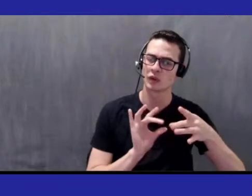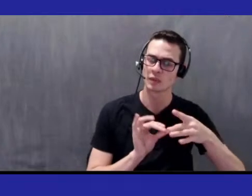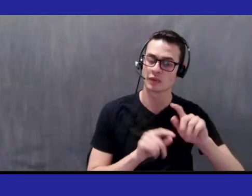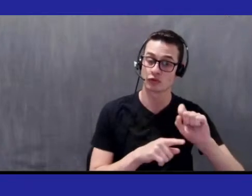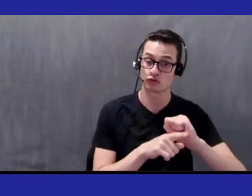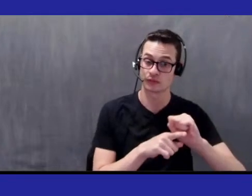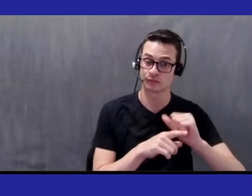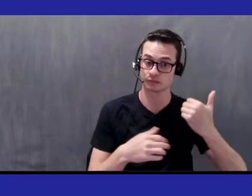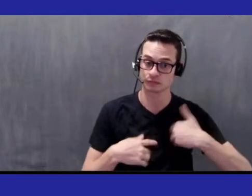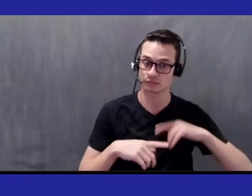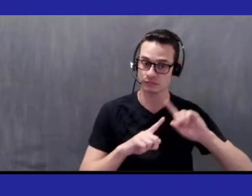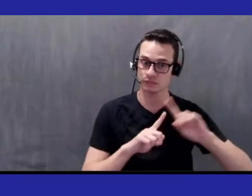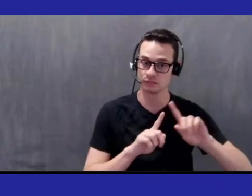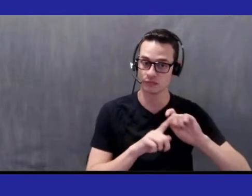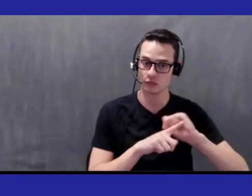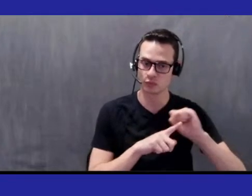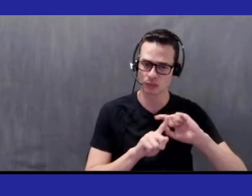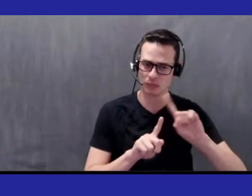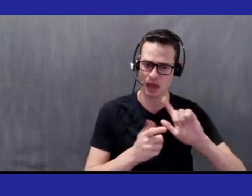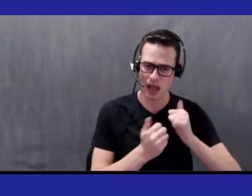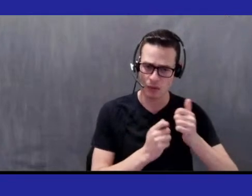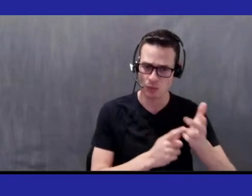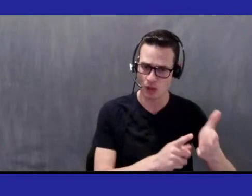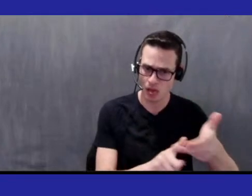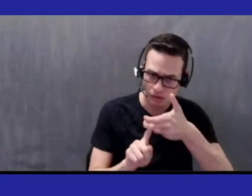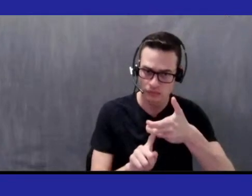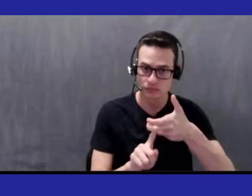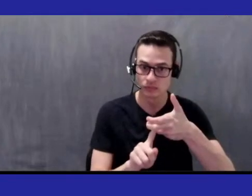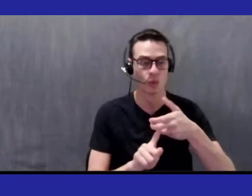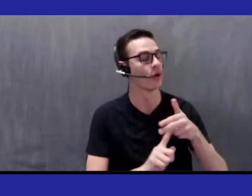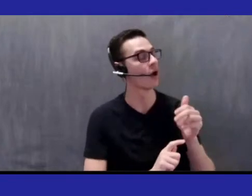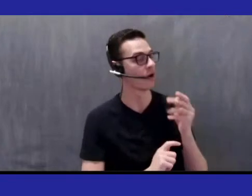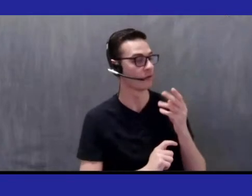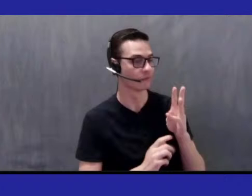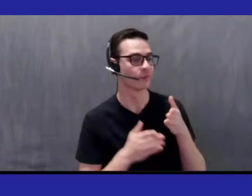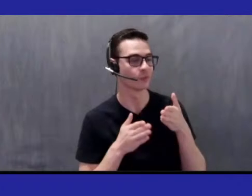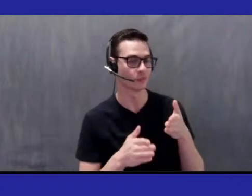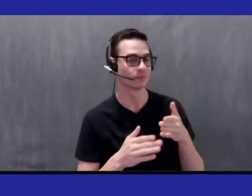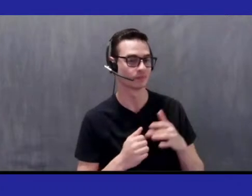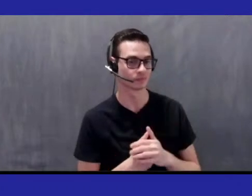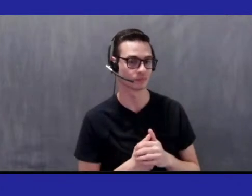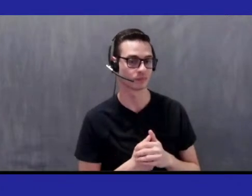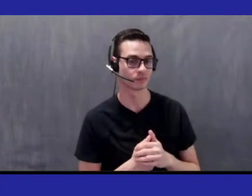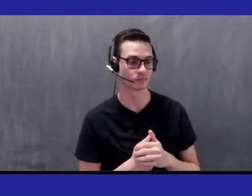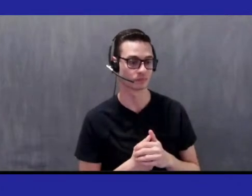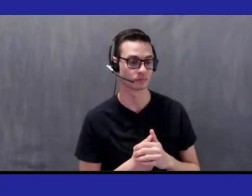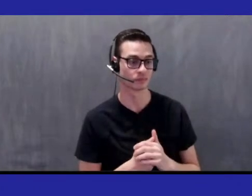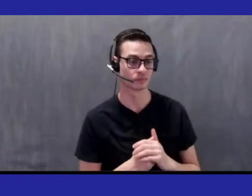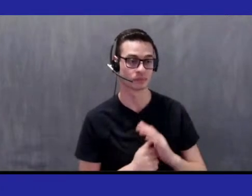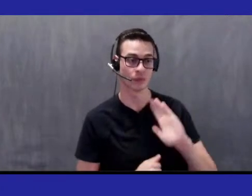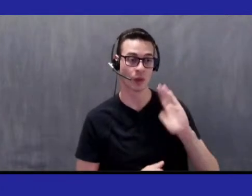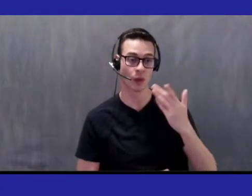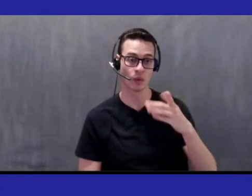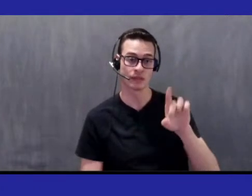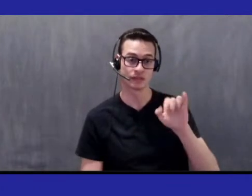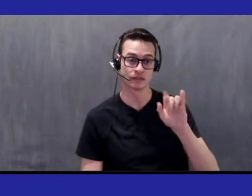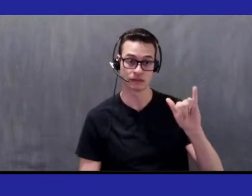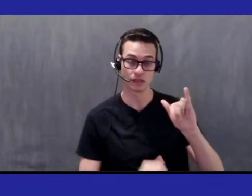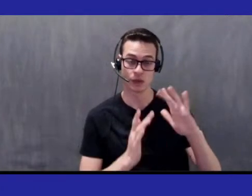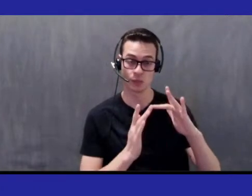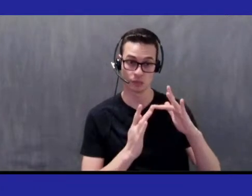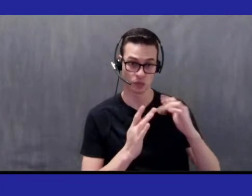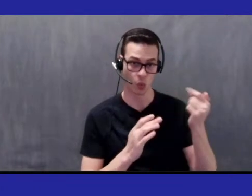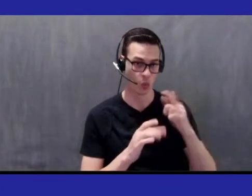but how do you recruit? Oh, several ways. So we have our diversity and inclusion website where all the trainings are